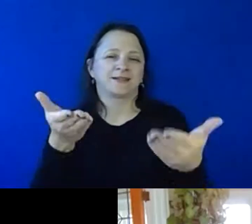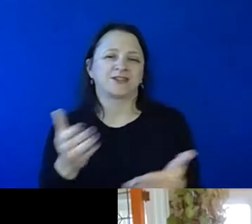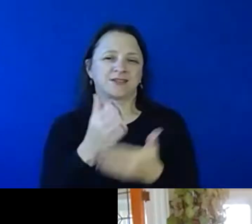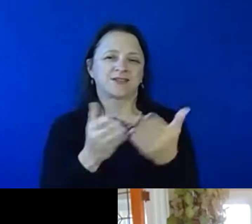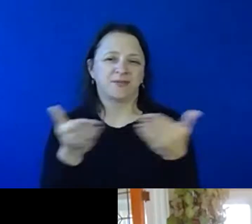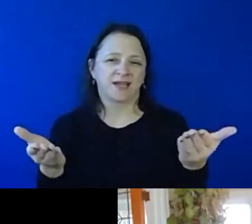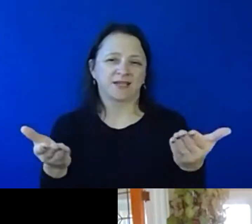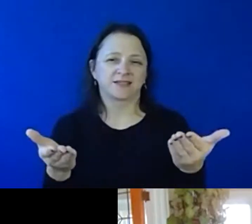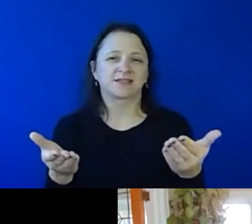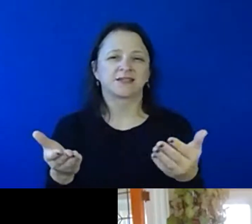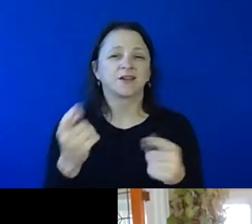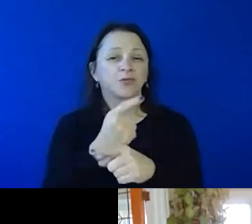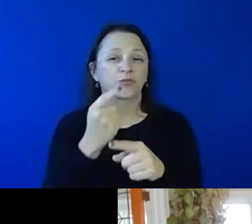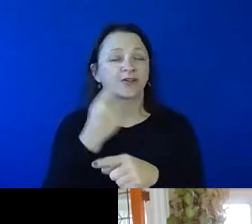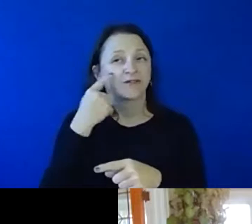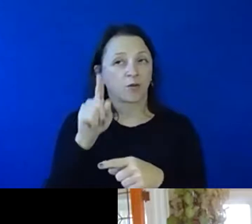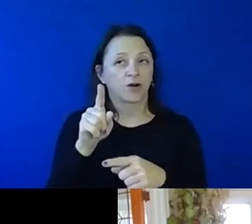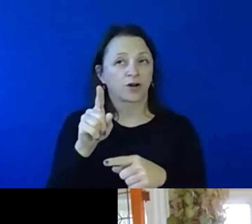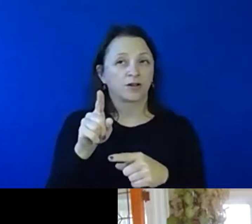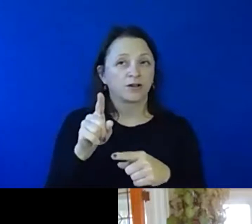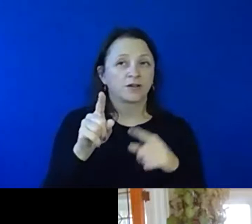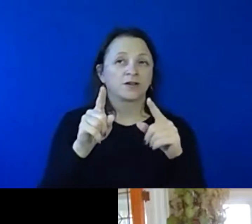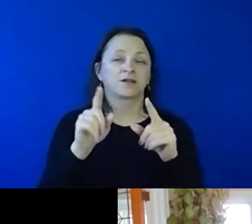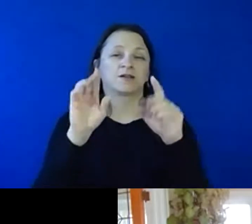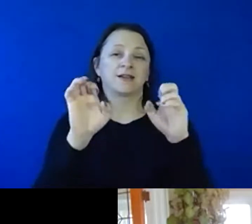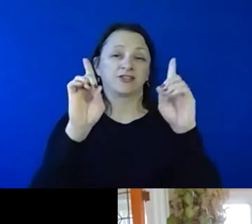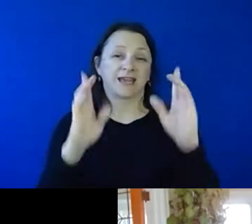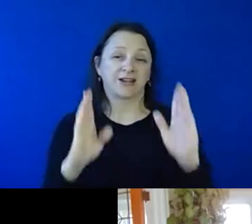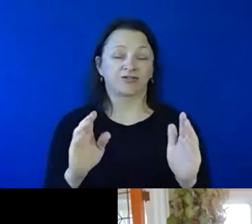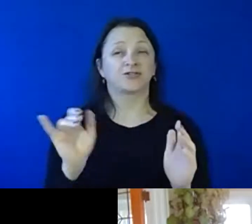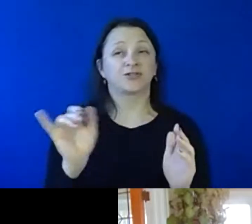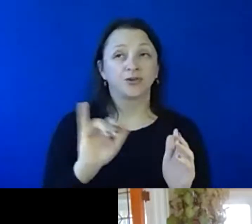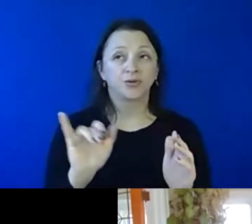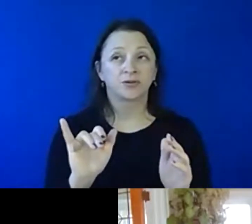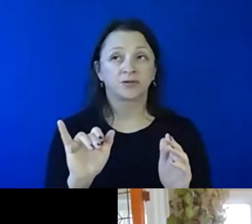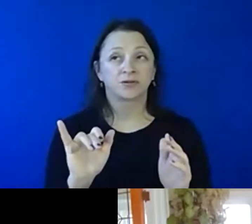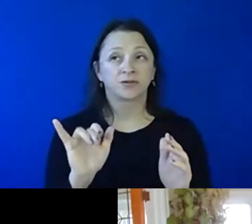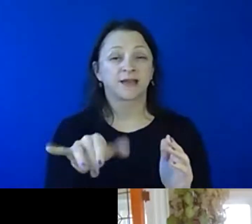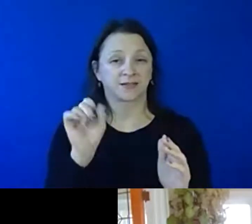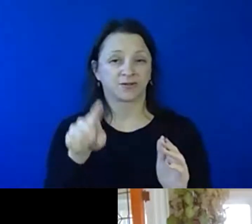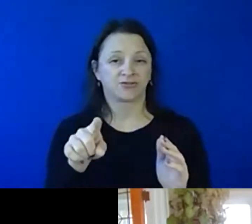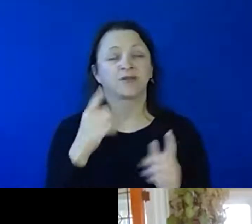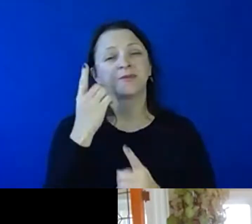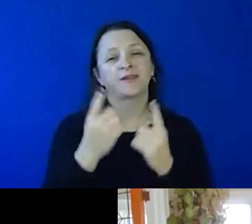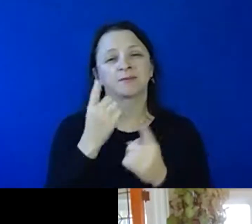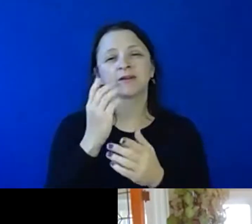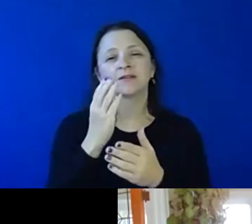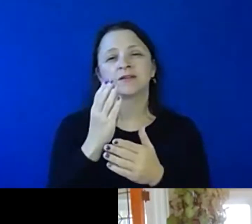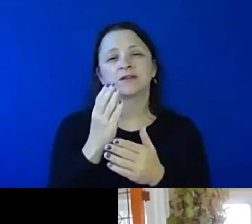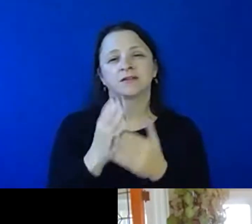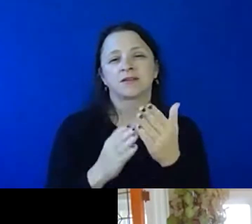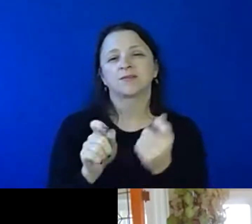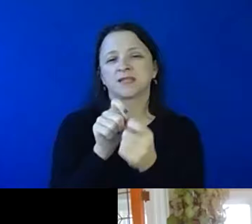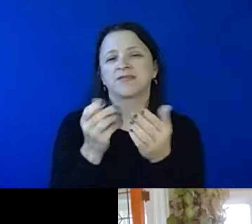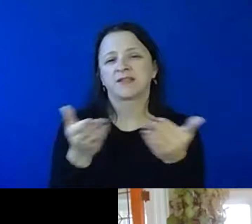as resources, would they be appropriate for educators as well? And I would say you could actually think about maybe there are some very specific